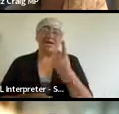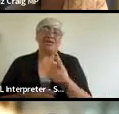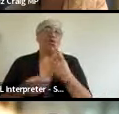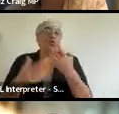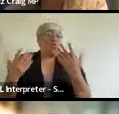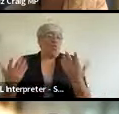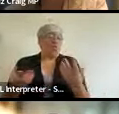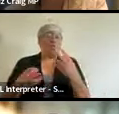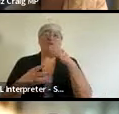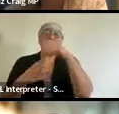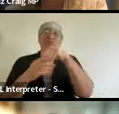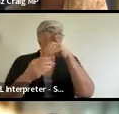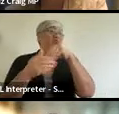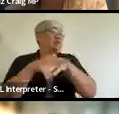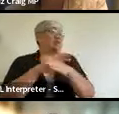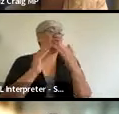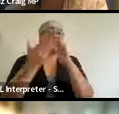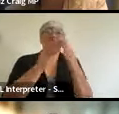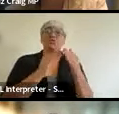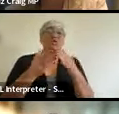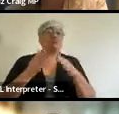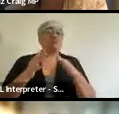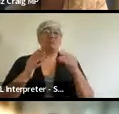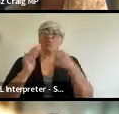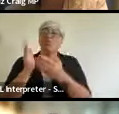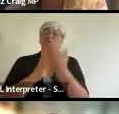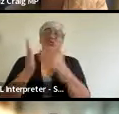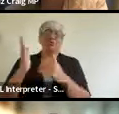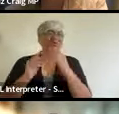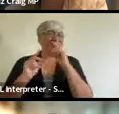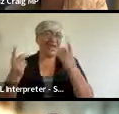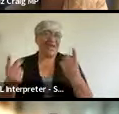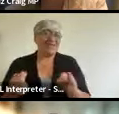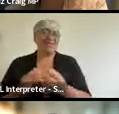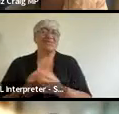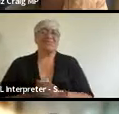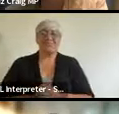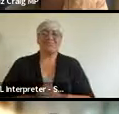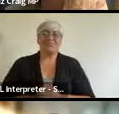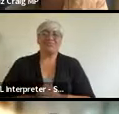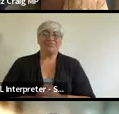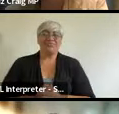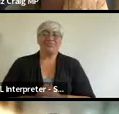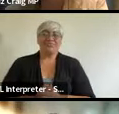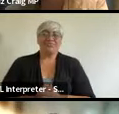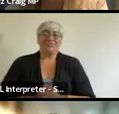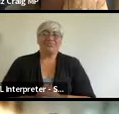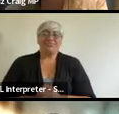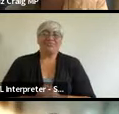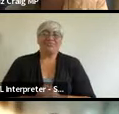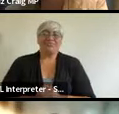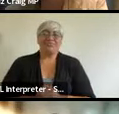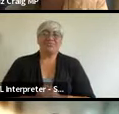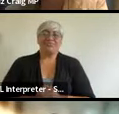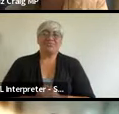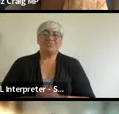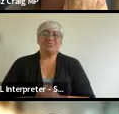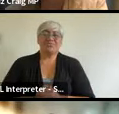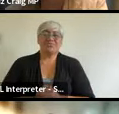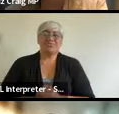participating in society. That prevents